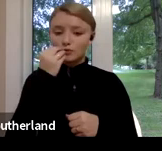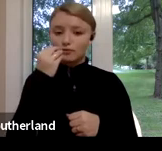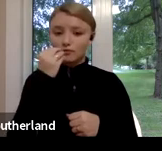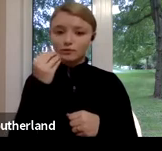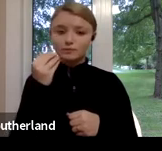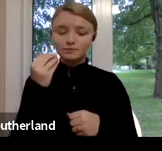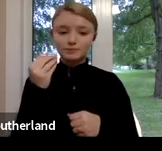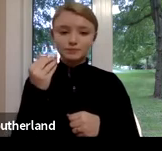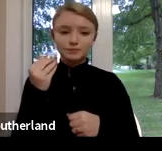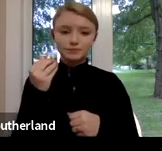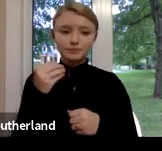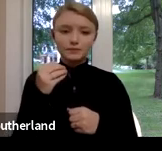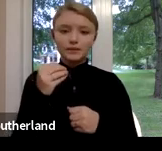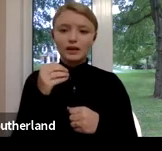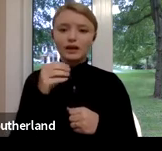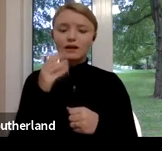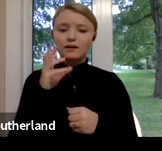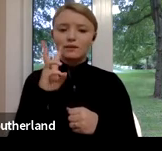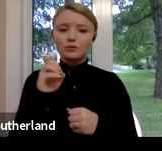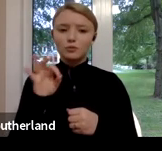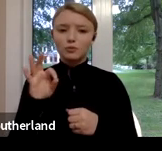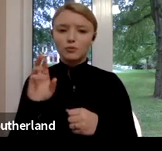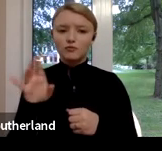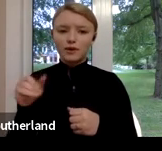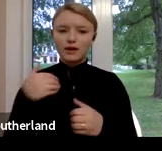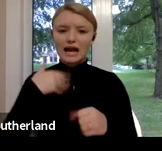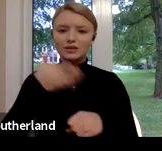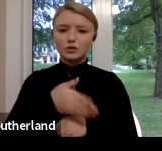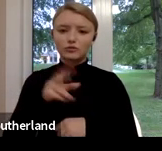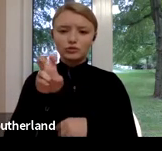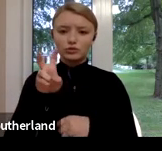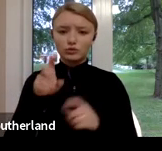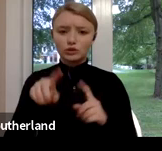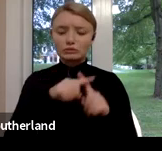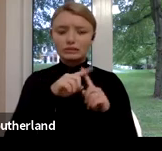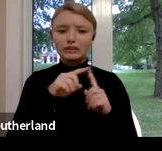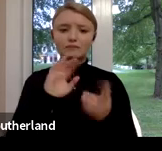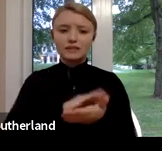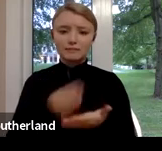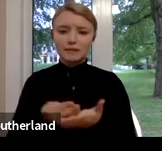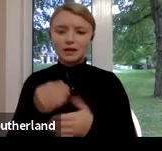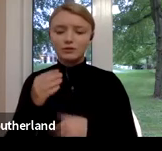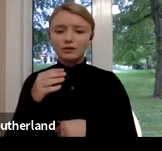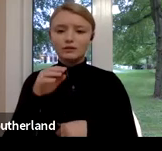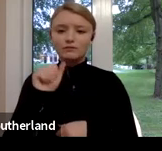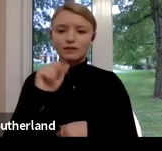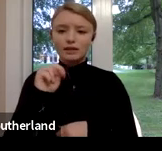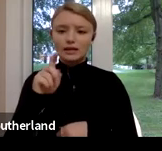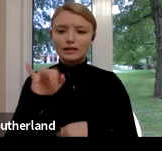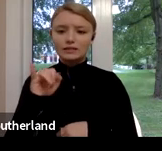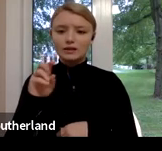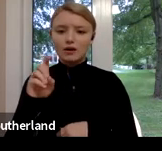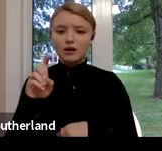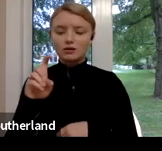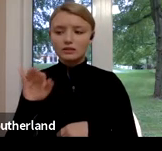Ningxia wolfberry has over 200 times the amount of antioxidant value than any other food. And I want to talk to you about 3 things